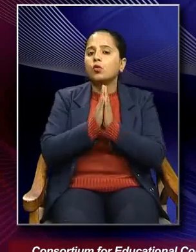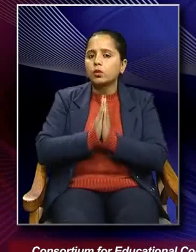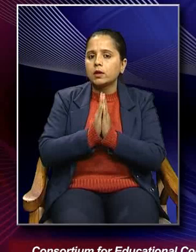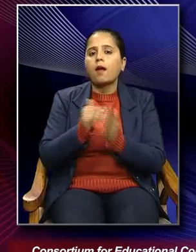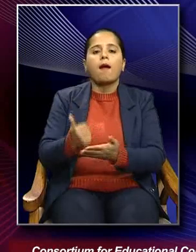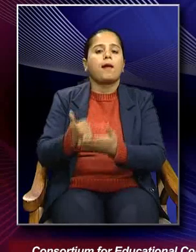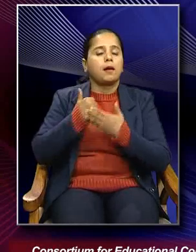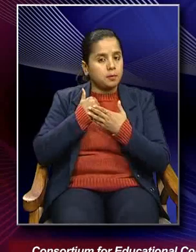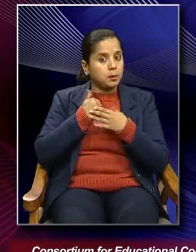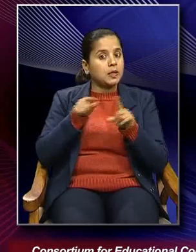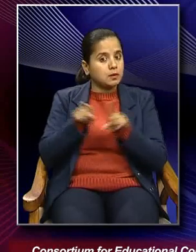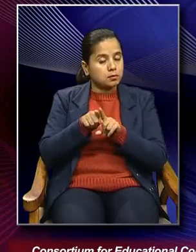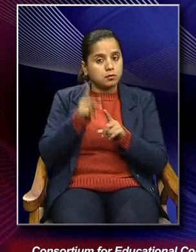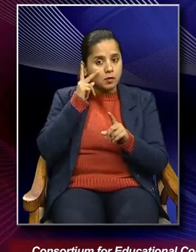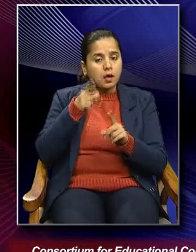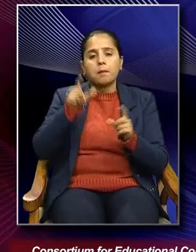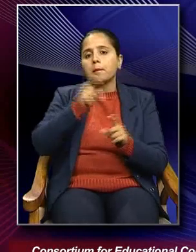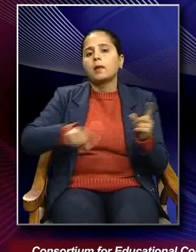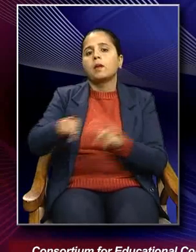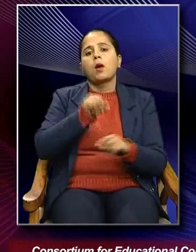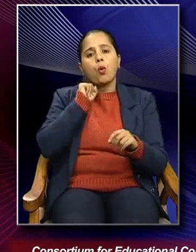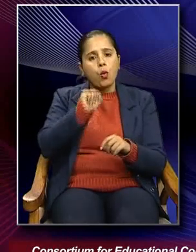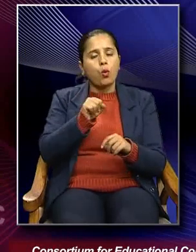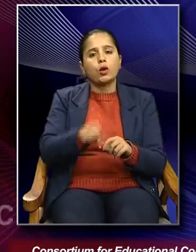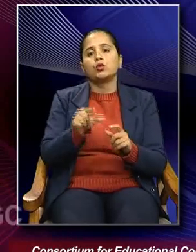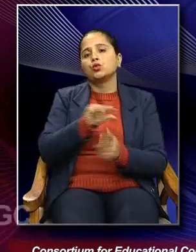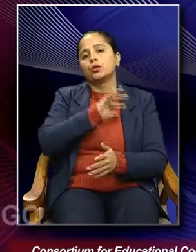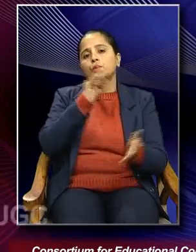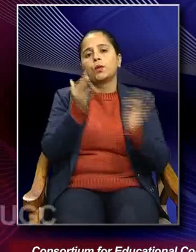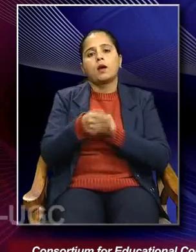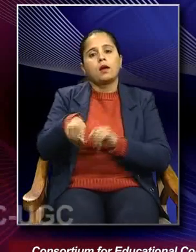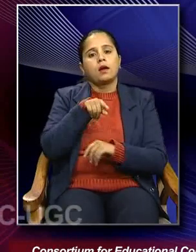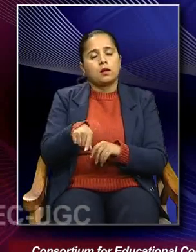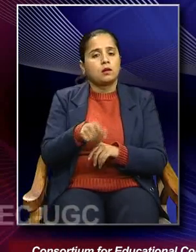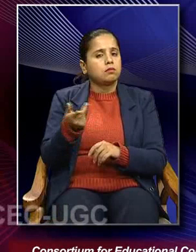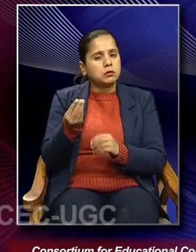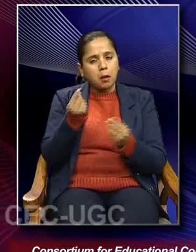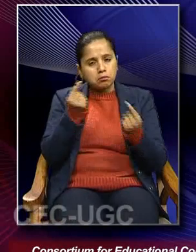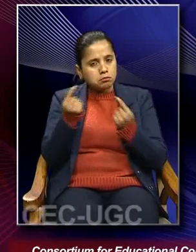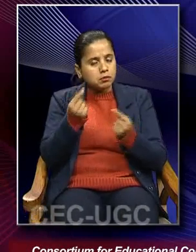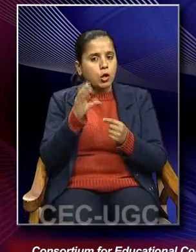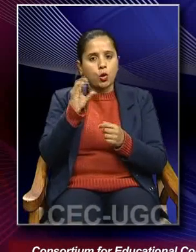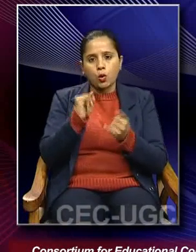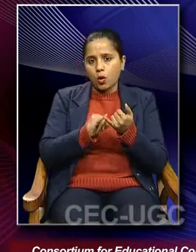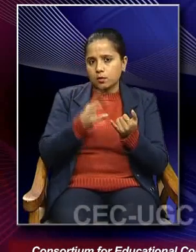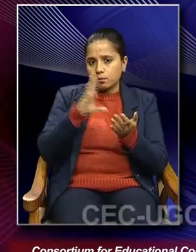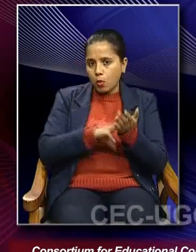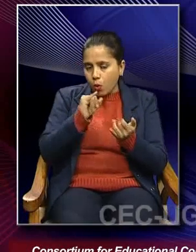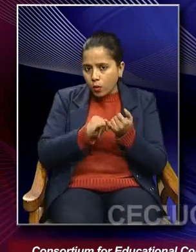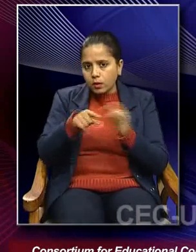helps us to create a universal symbolic cosmos and make